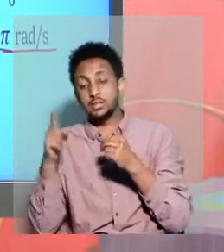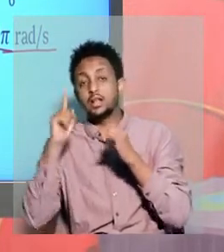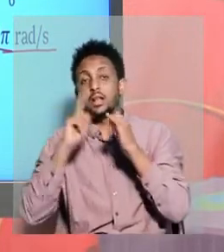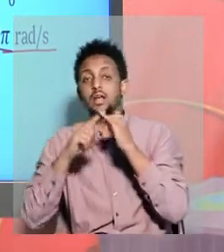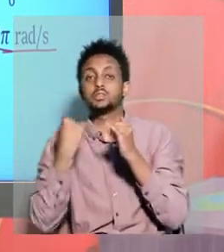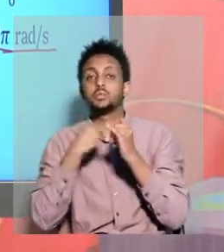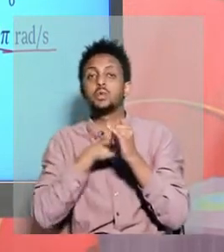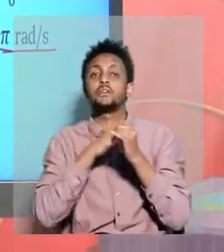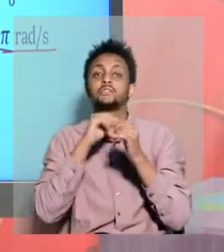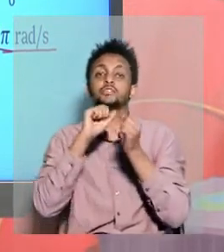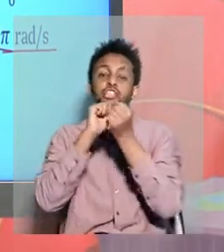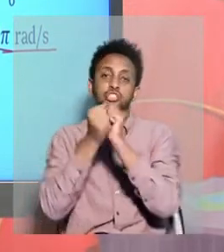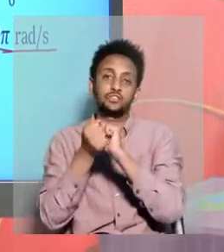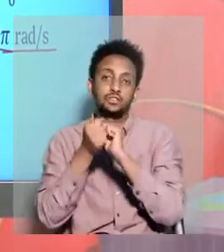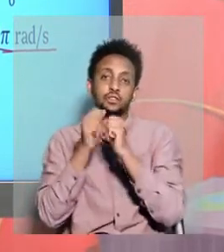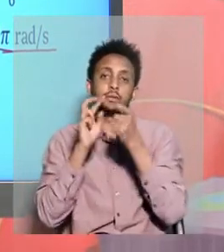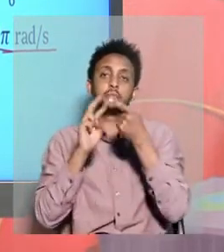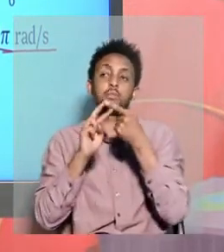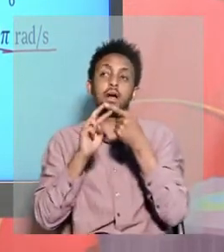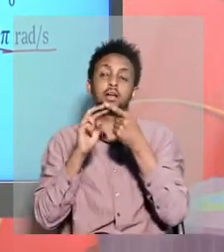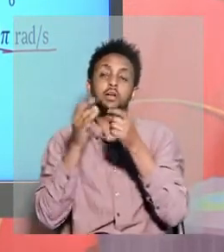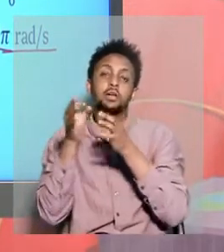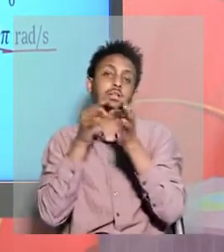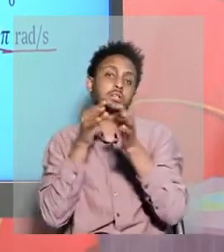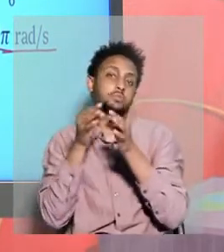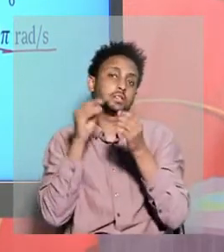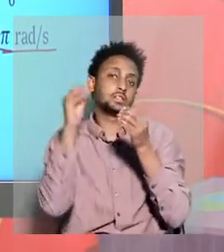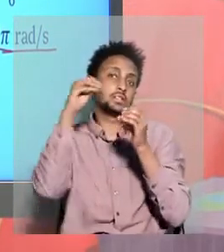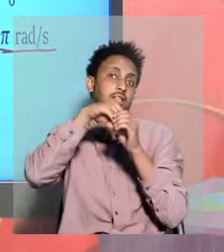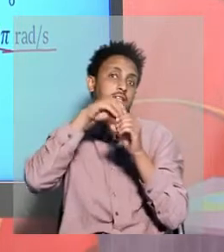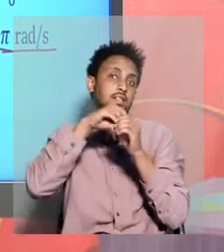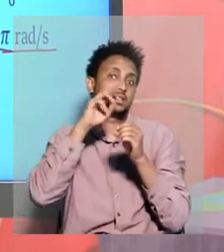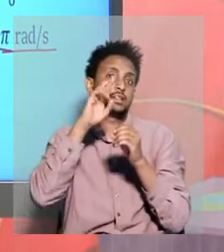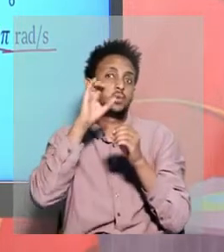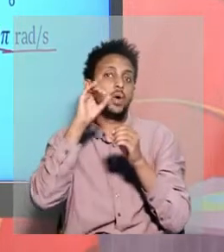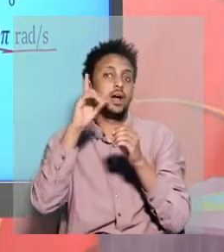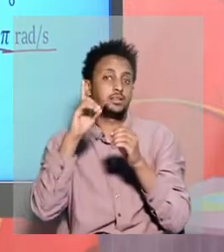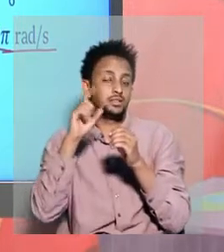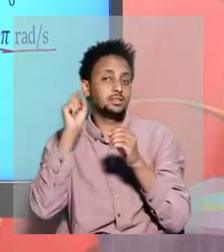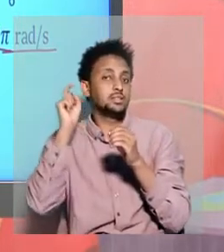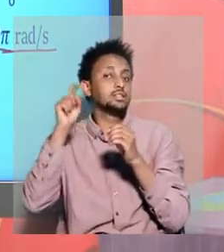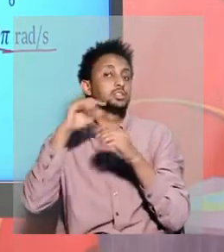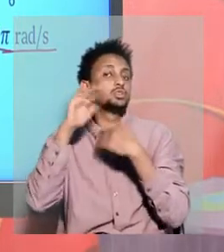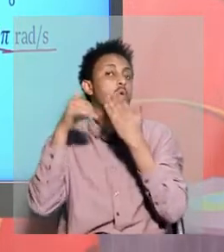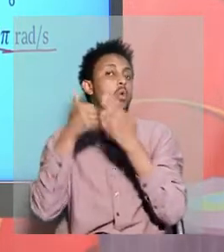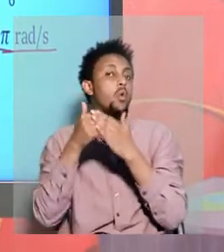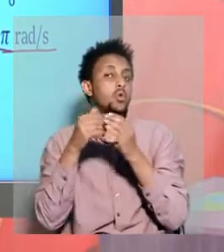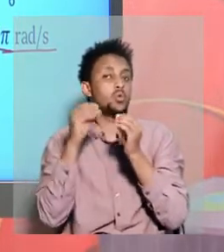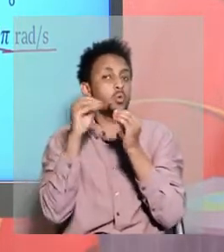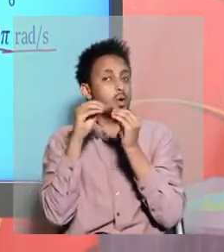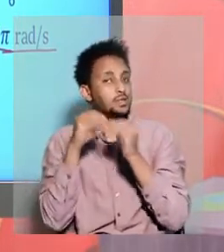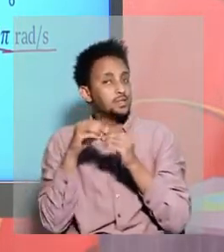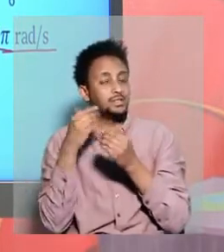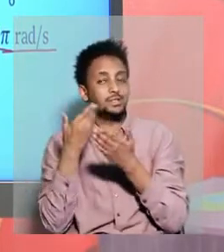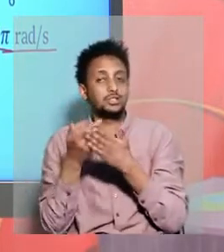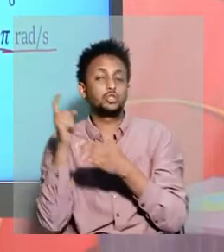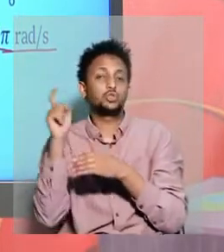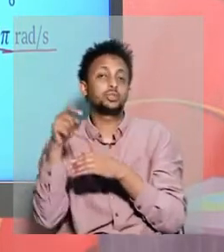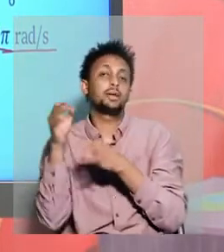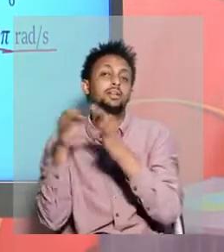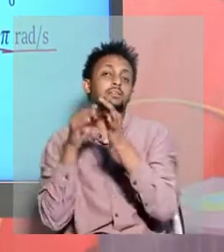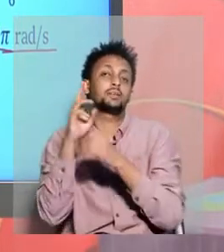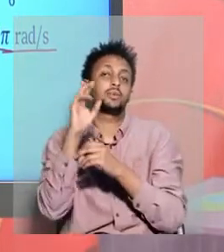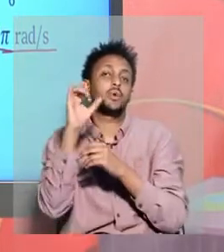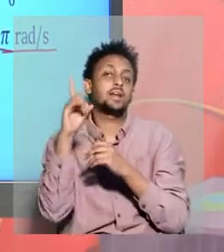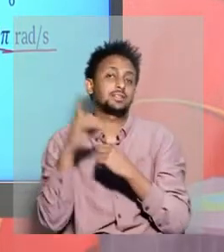last, if there is a phase shift, pi should be expressed in rad, so that all the quantities here should be expressed